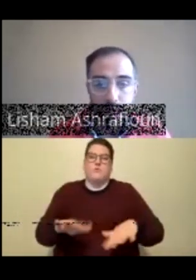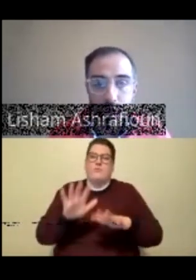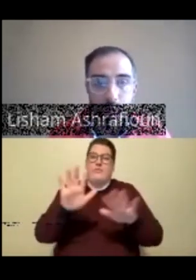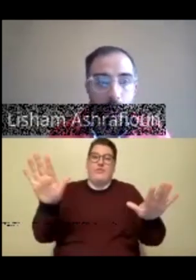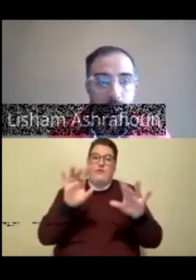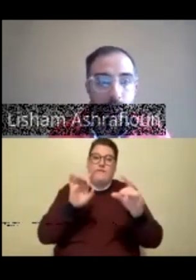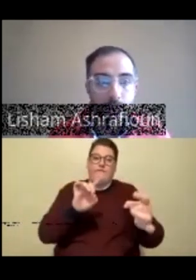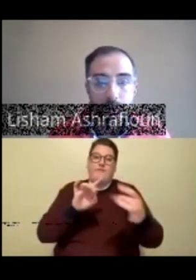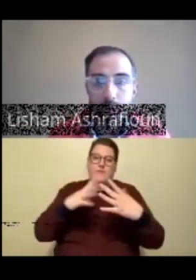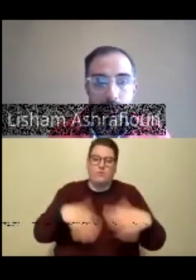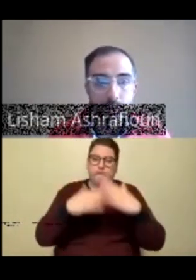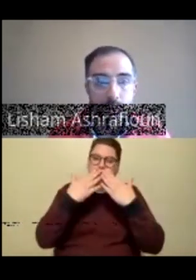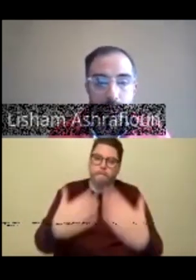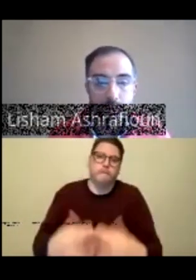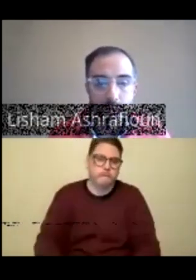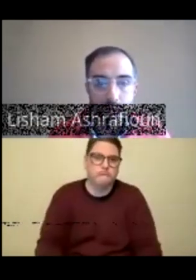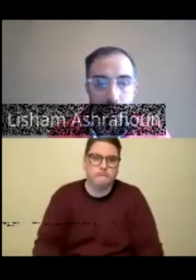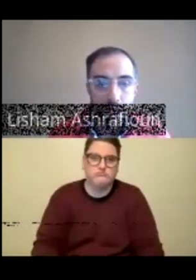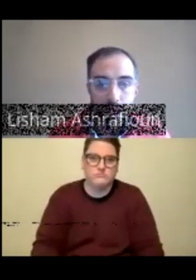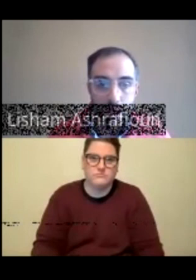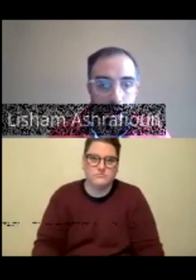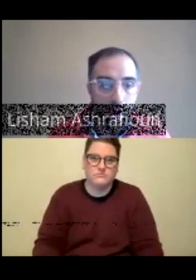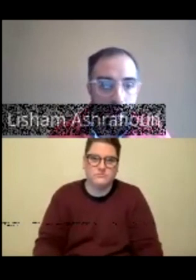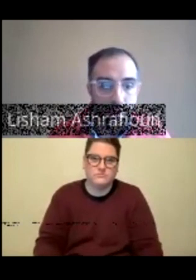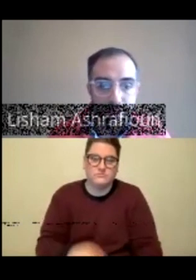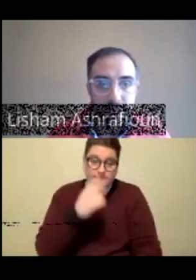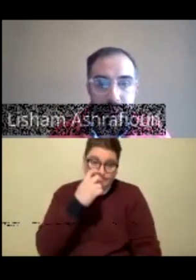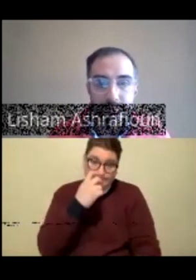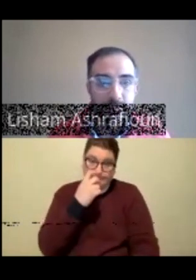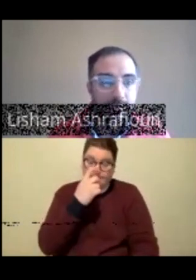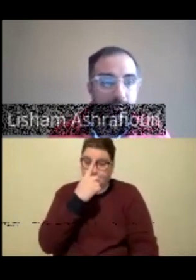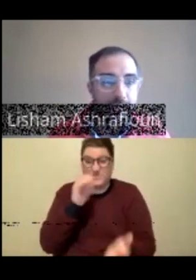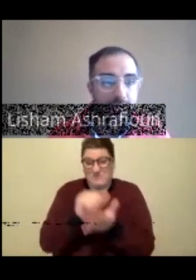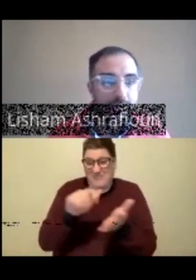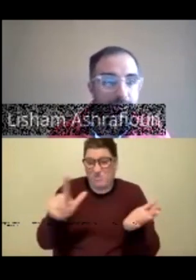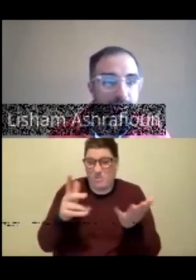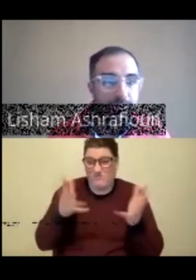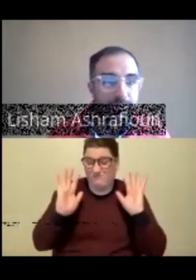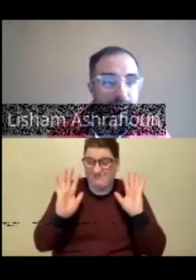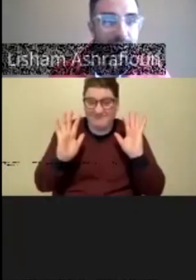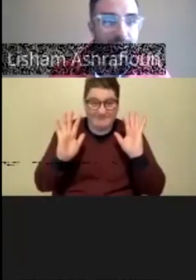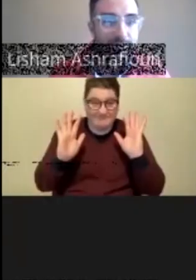been valuable. So that's all I got. Thanks.